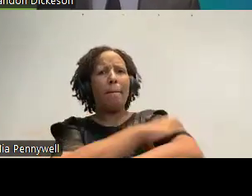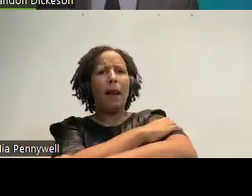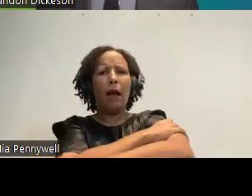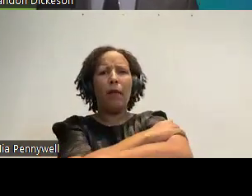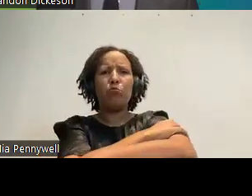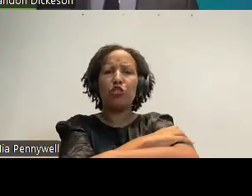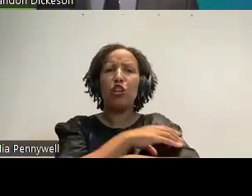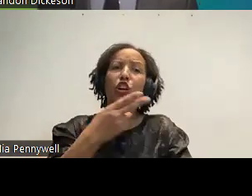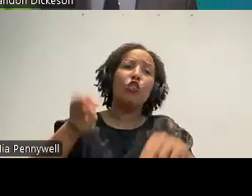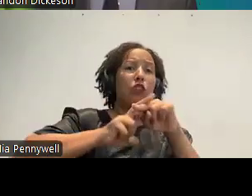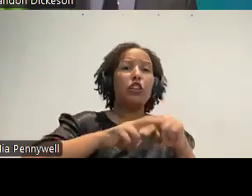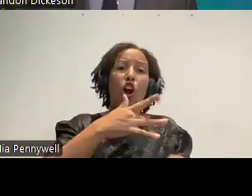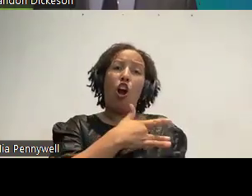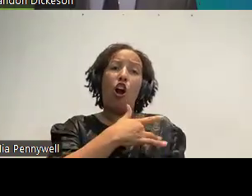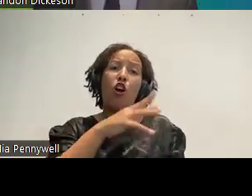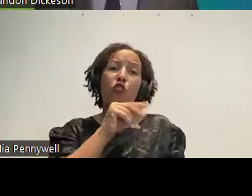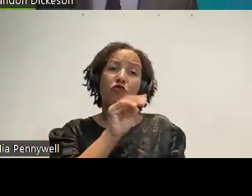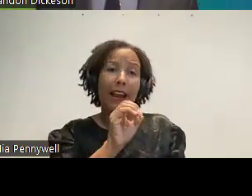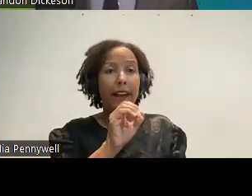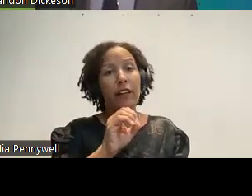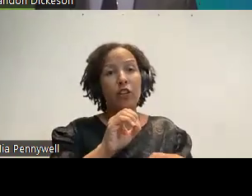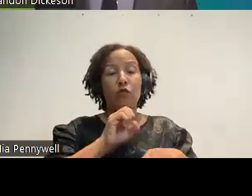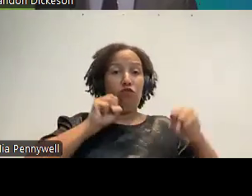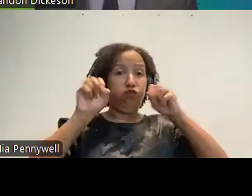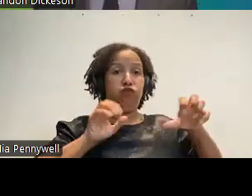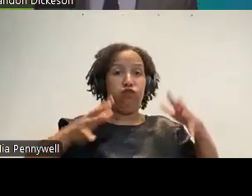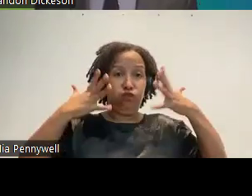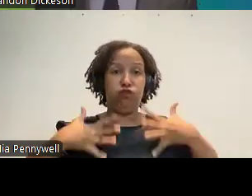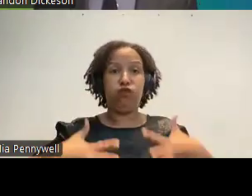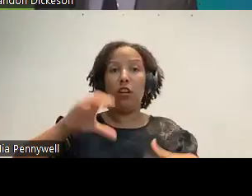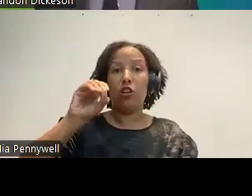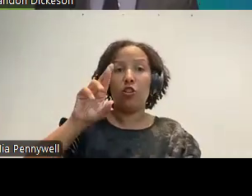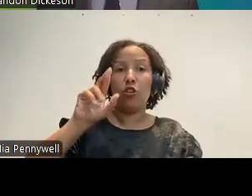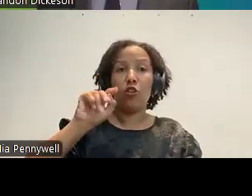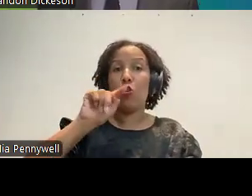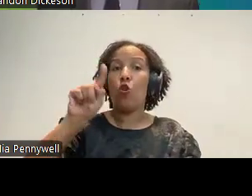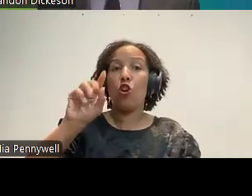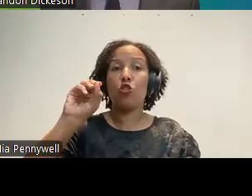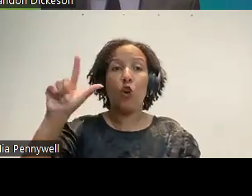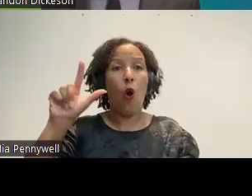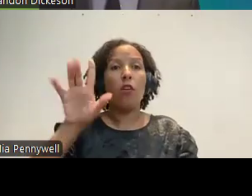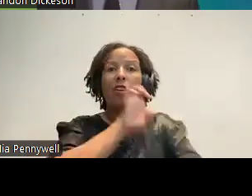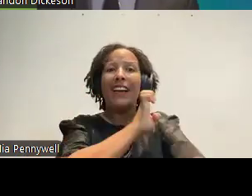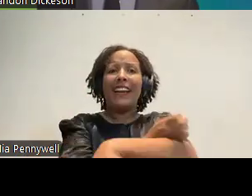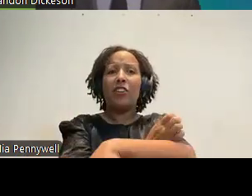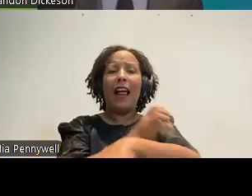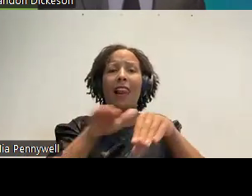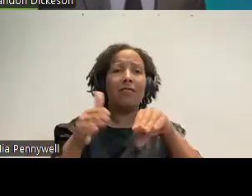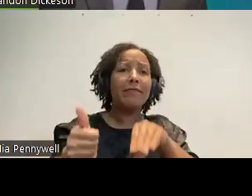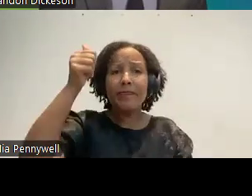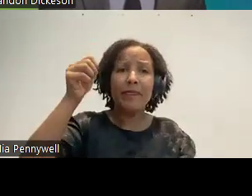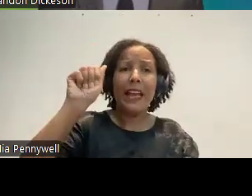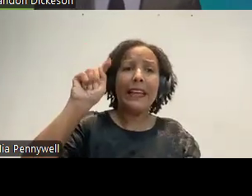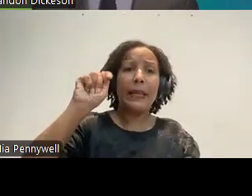heart rate. You release cortisol. You start sweating. Your energy level goes up, which means your ATP creation